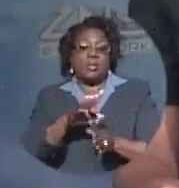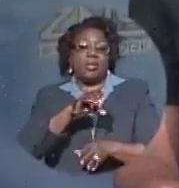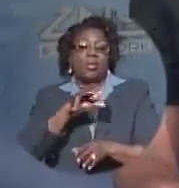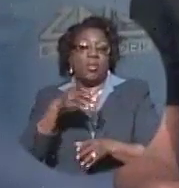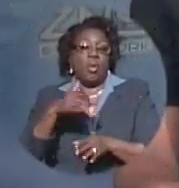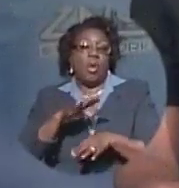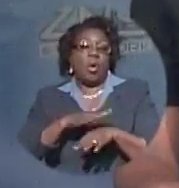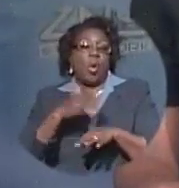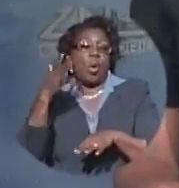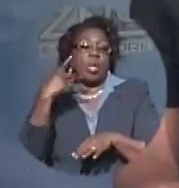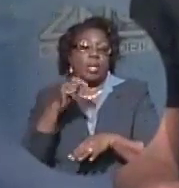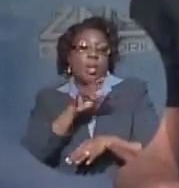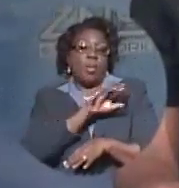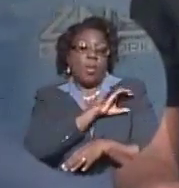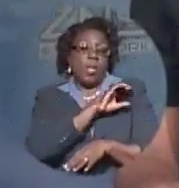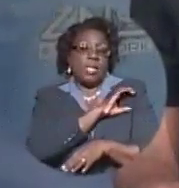at